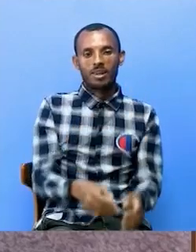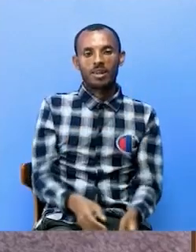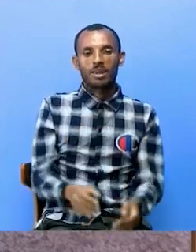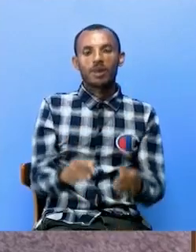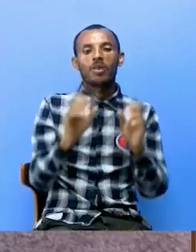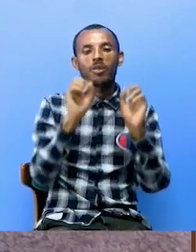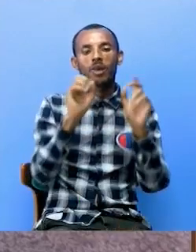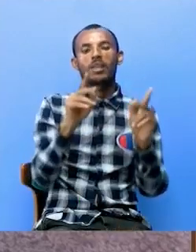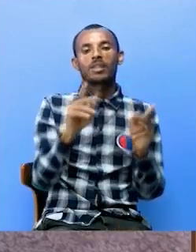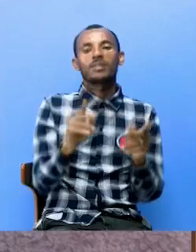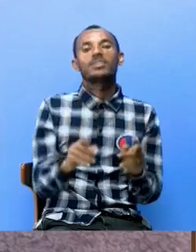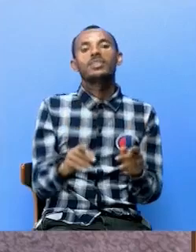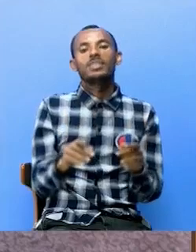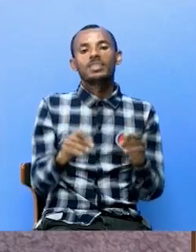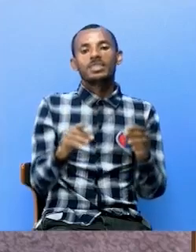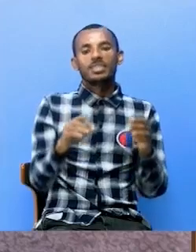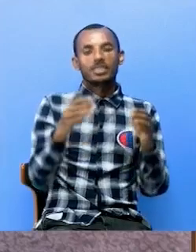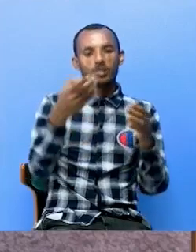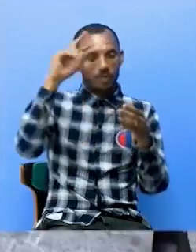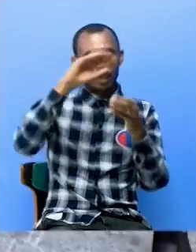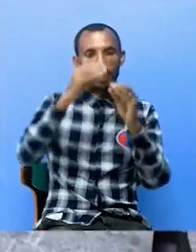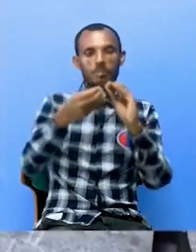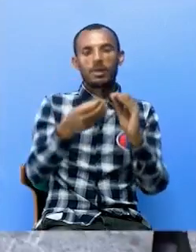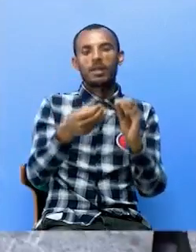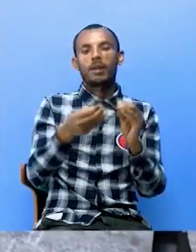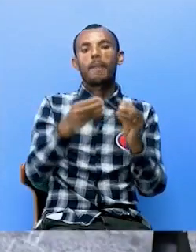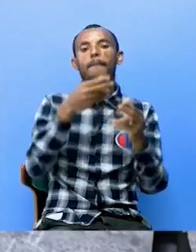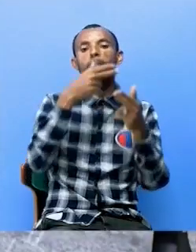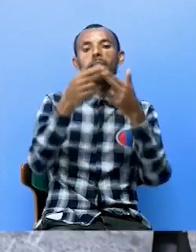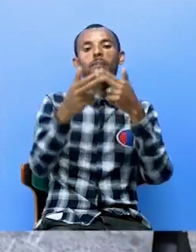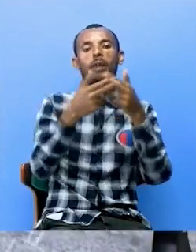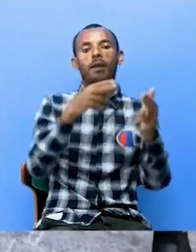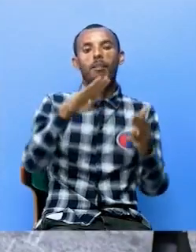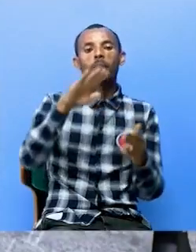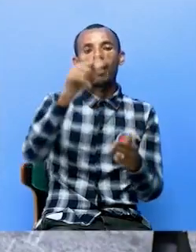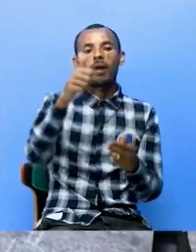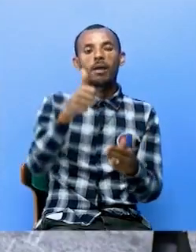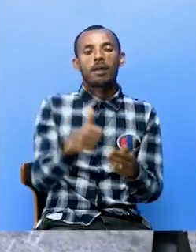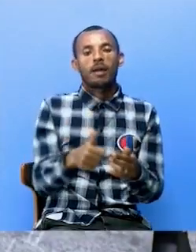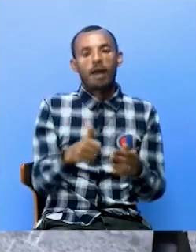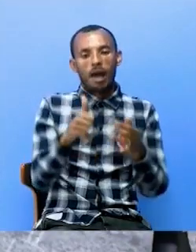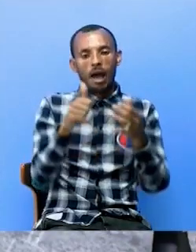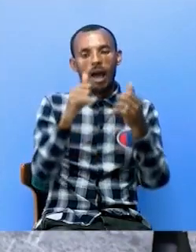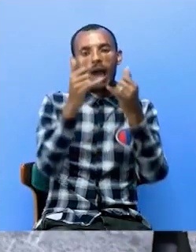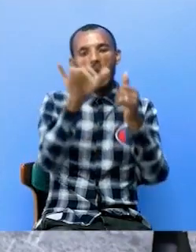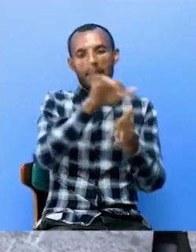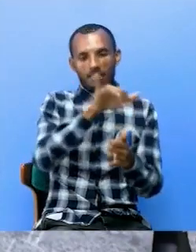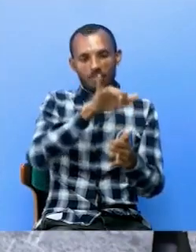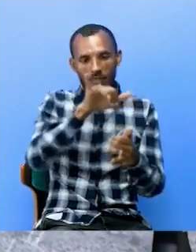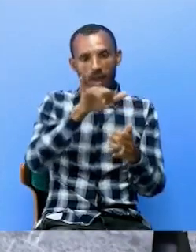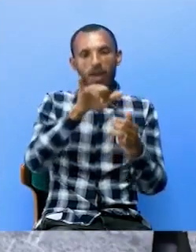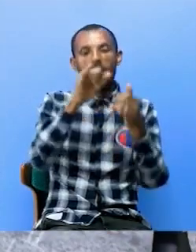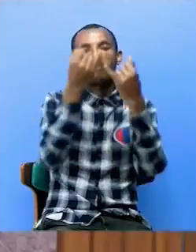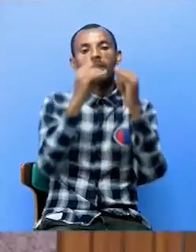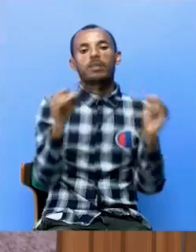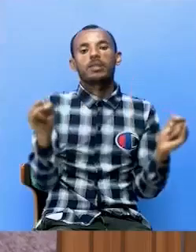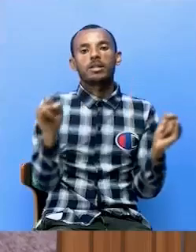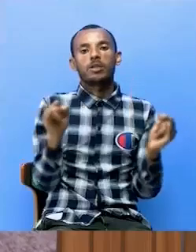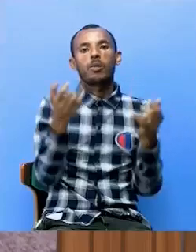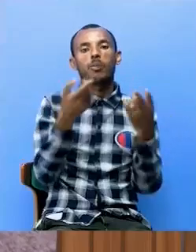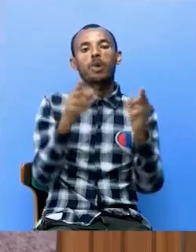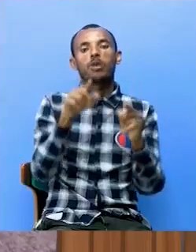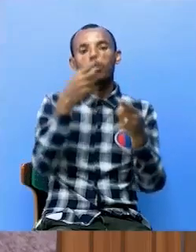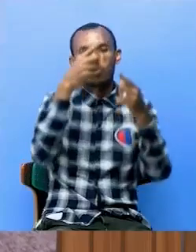All right. The square of a number is a number multiplied by identical factors, okay? Whenever